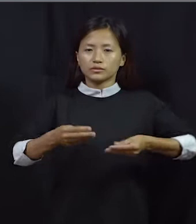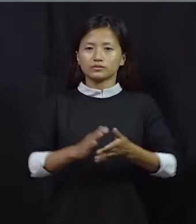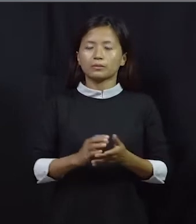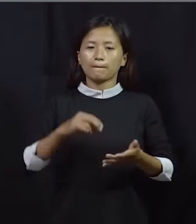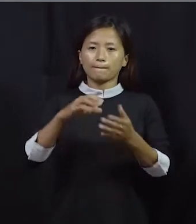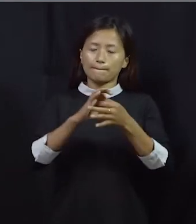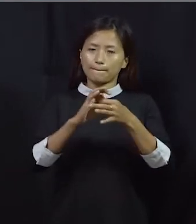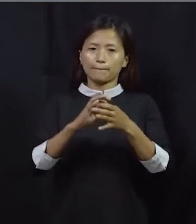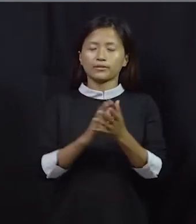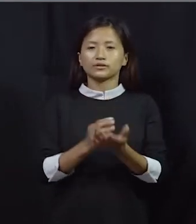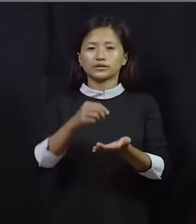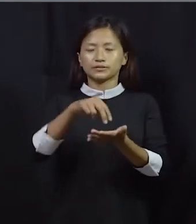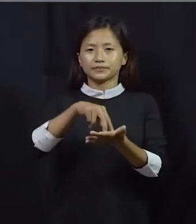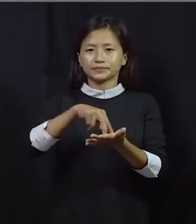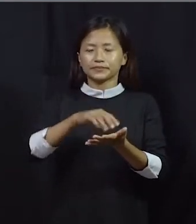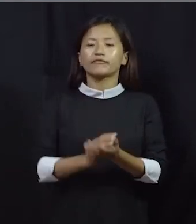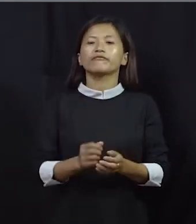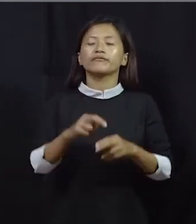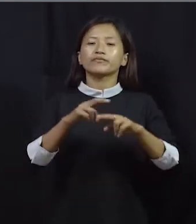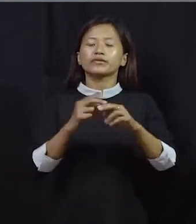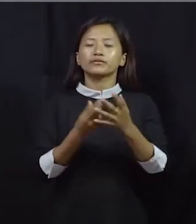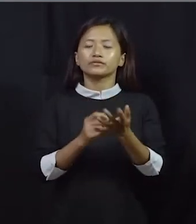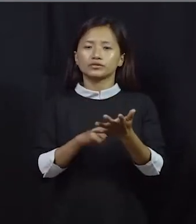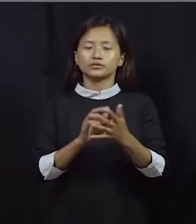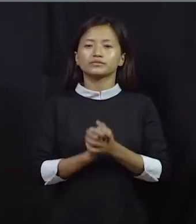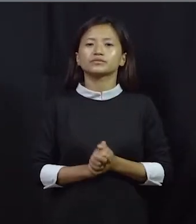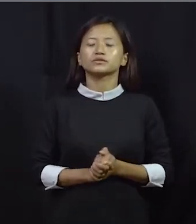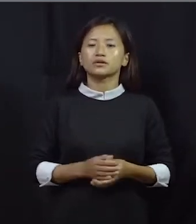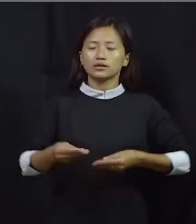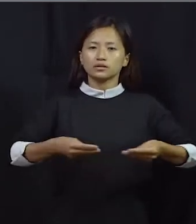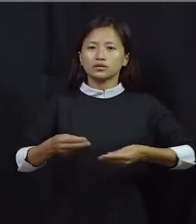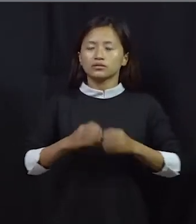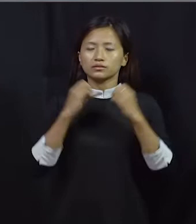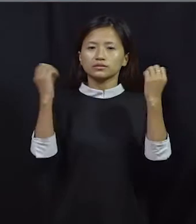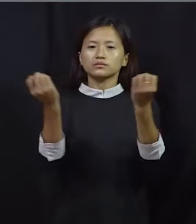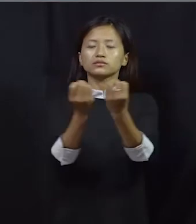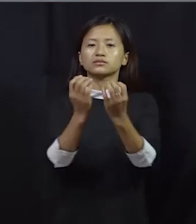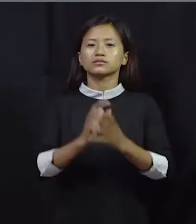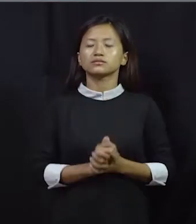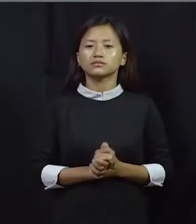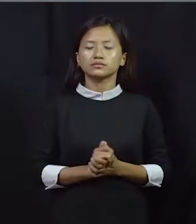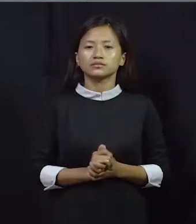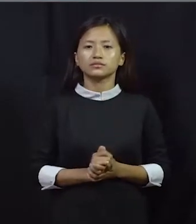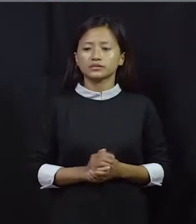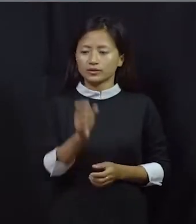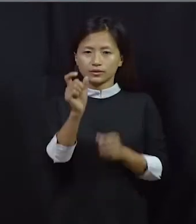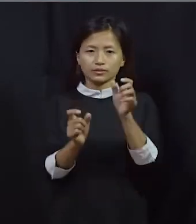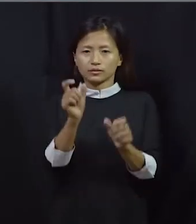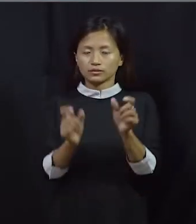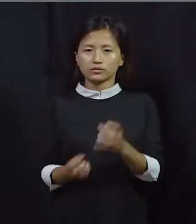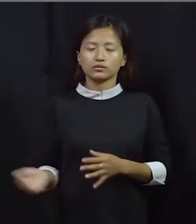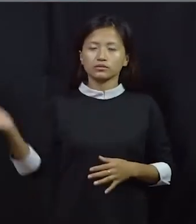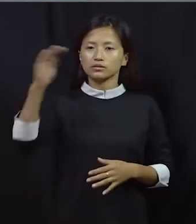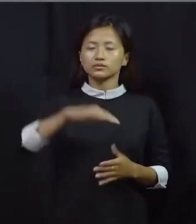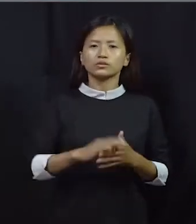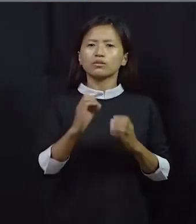firm. Mainly because of the sole proprietorship form of business organization, people have come to